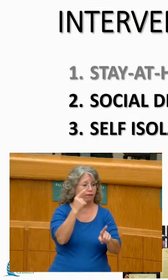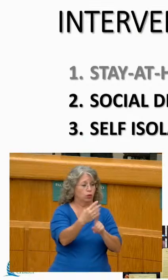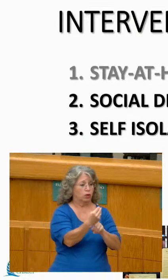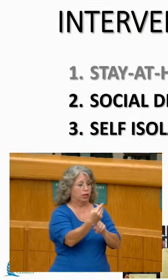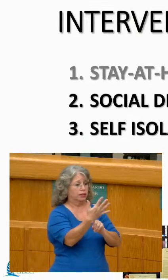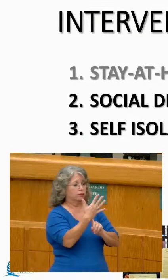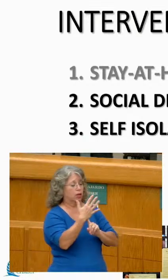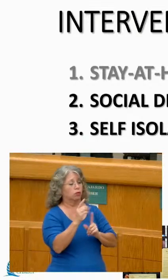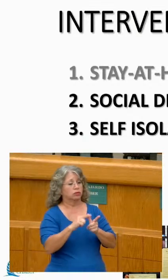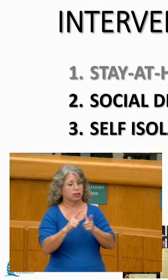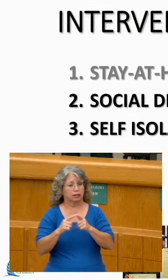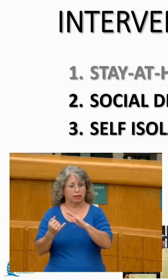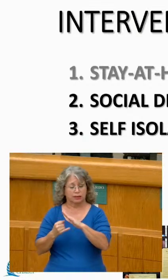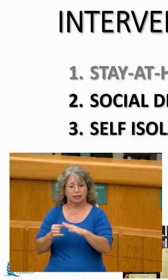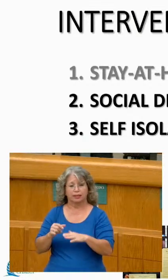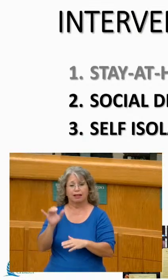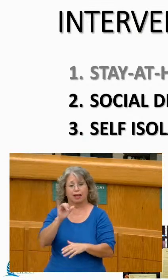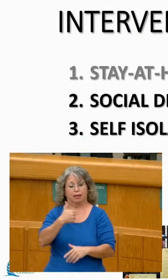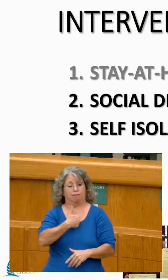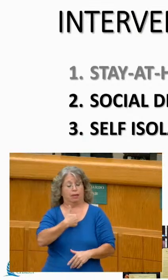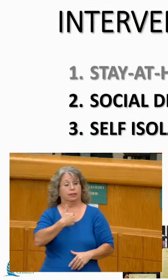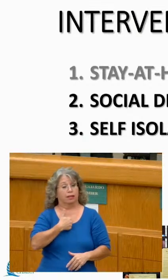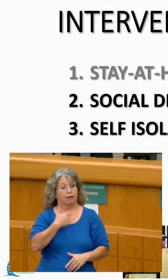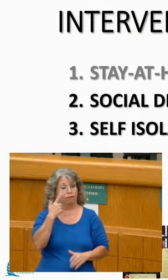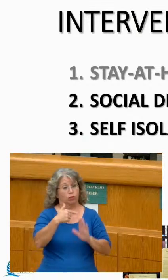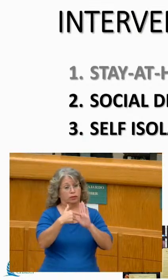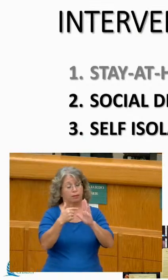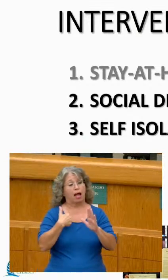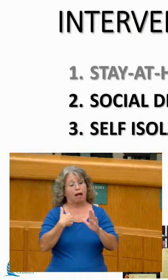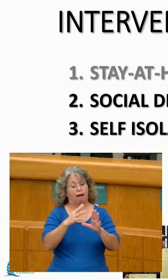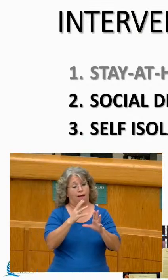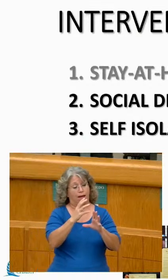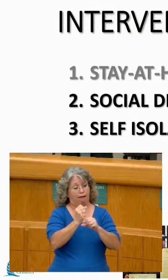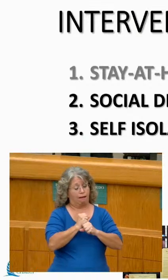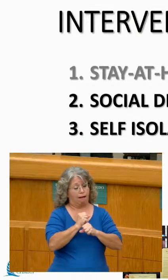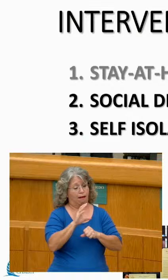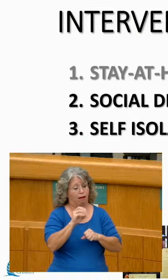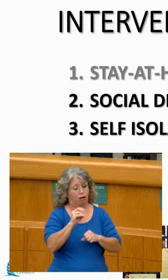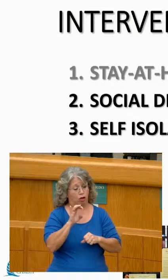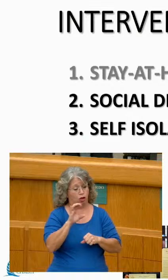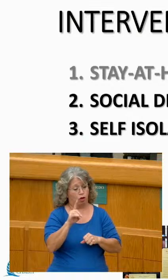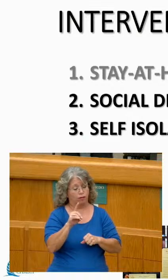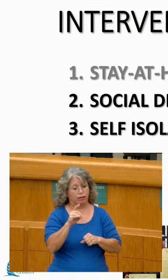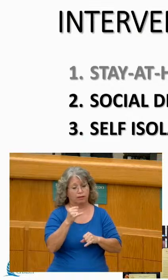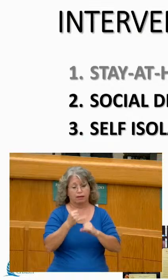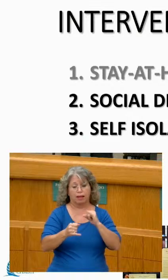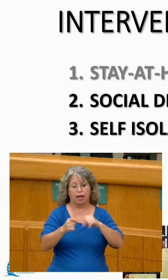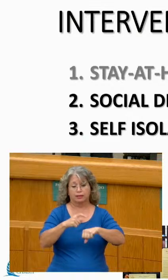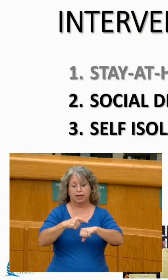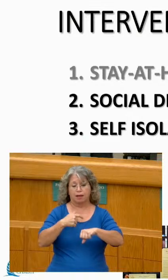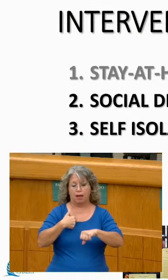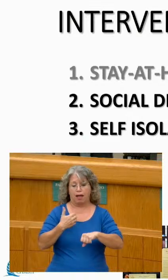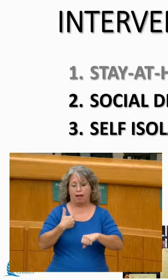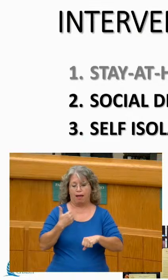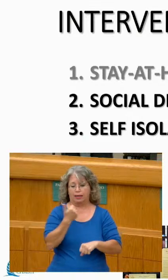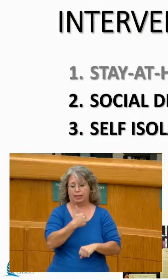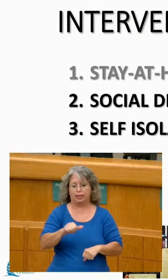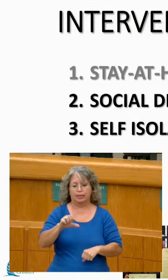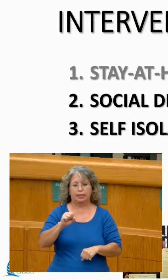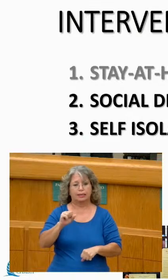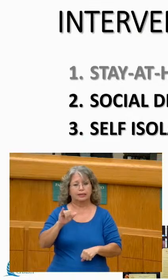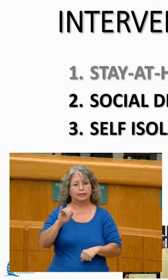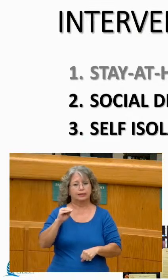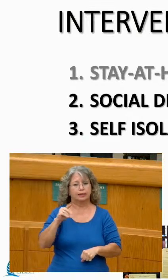doing. The last time, so I've contracted COVID. The last time I was symptomatic was Saturday, so